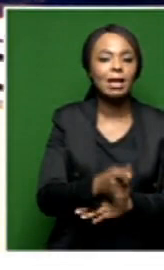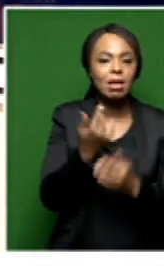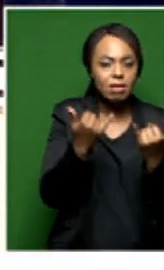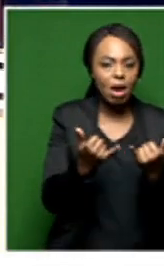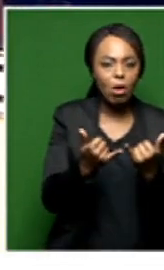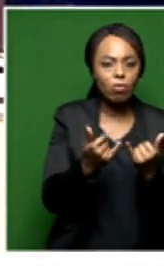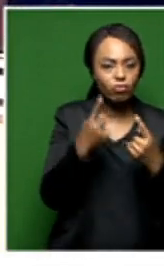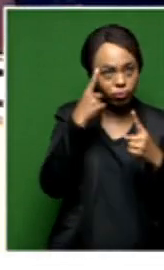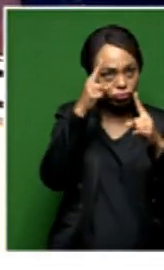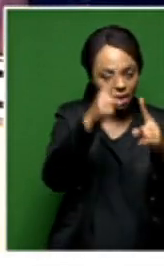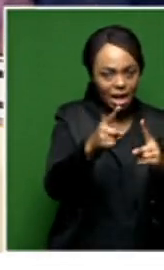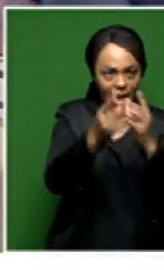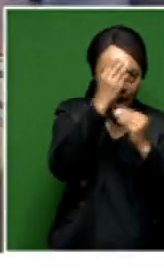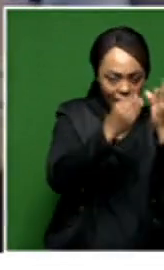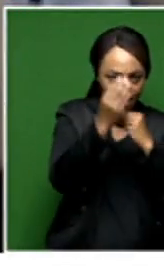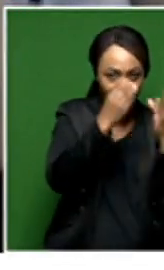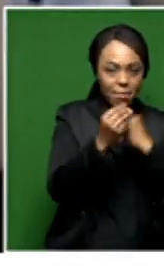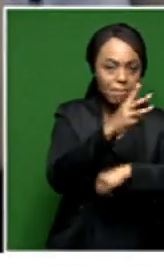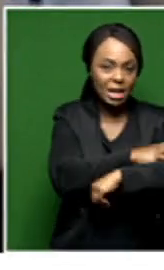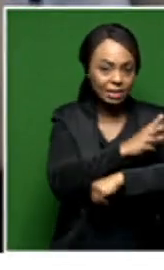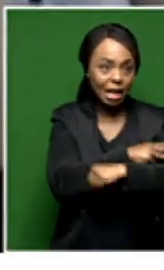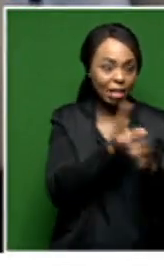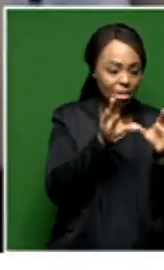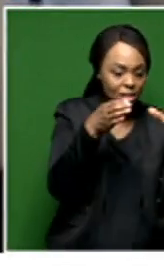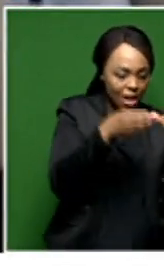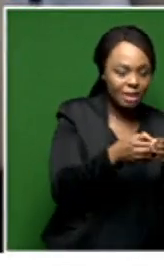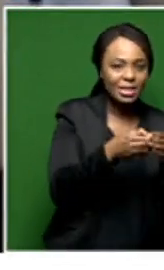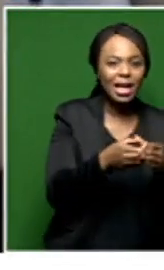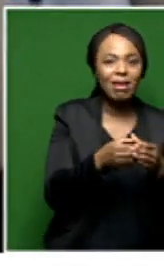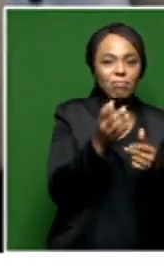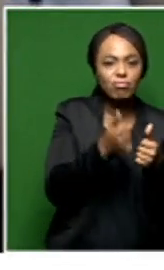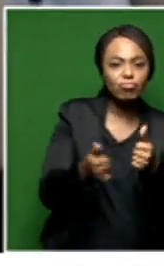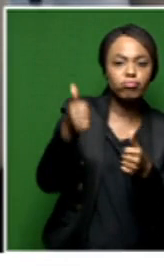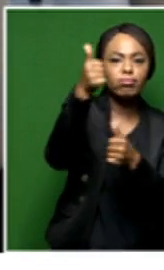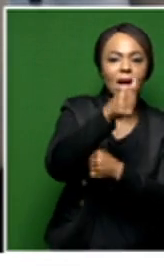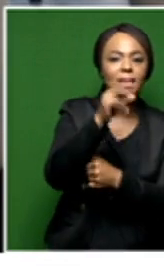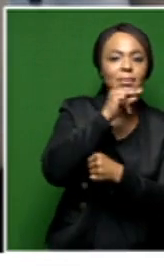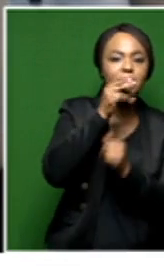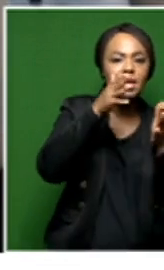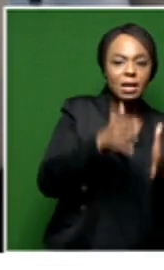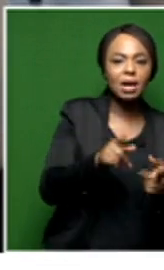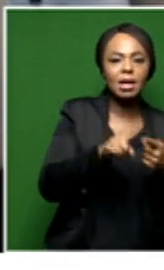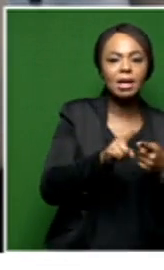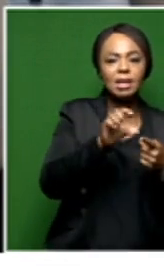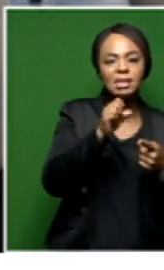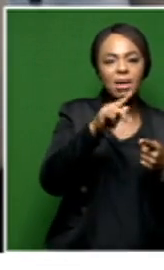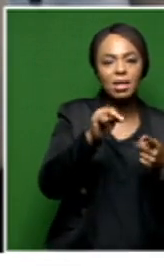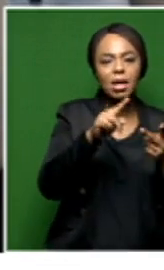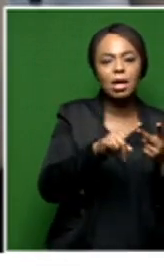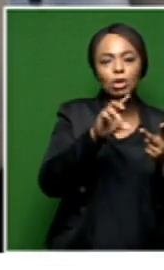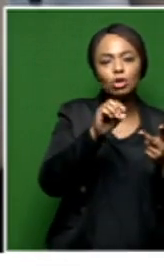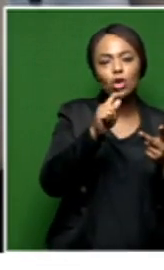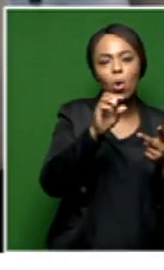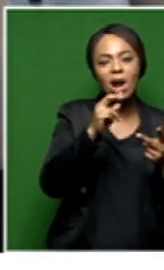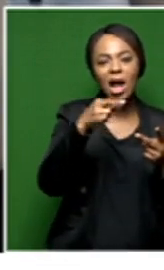encompassing learning. So we have masterclasses with three amazing speakers. We've got Siban Brianam Tongana, who are amazing